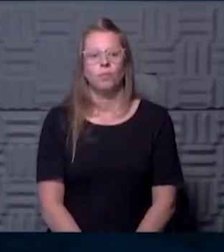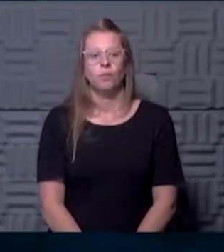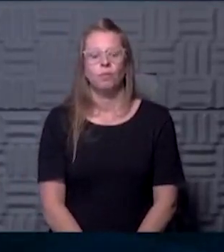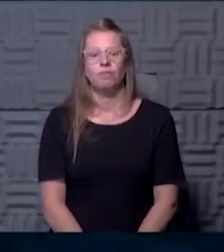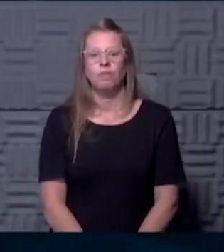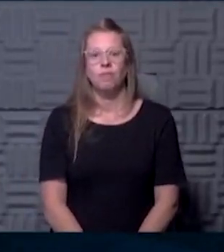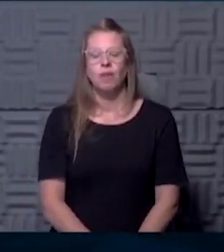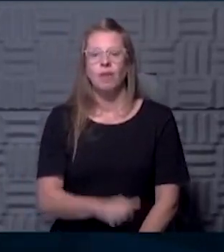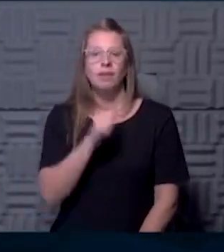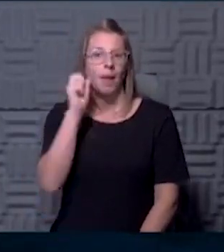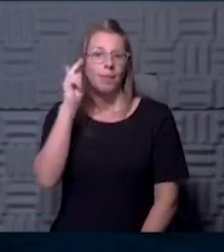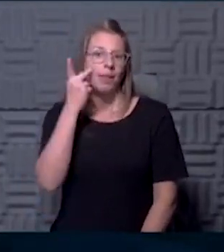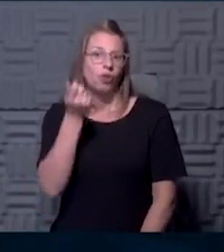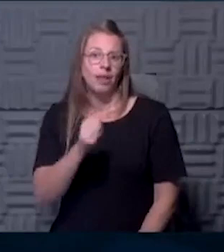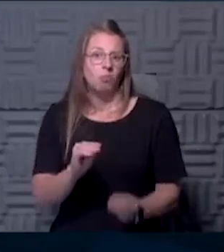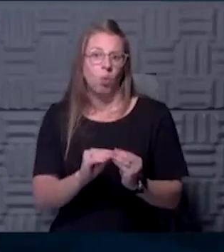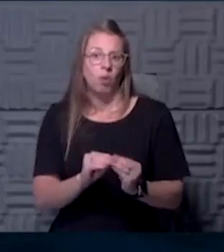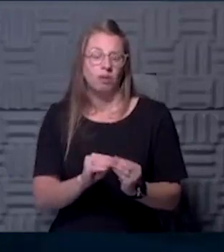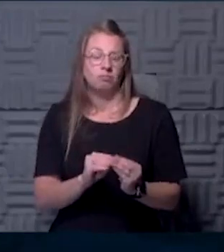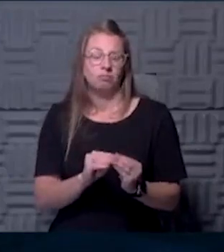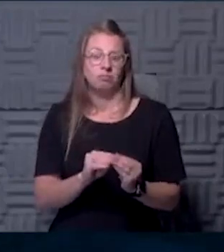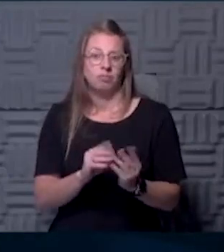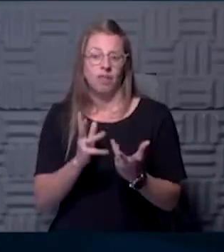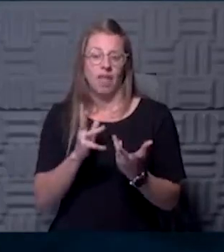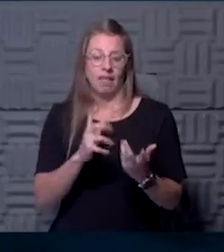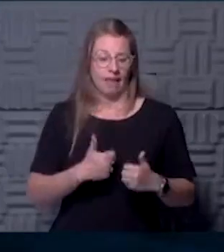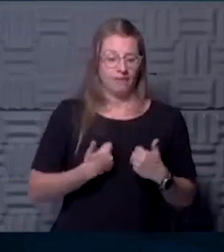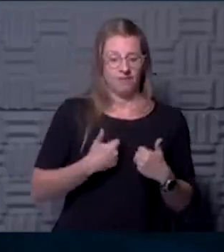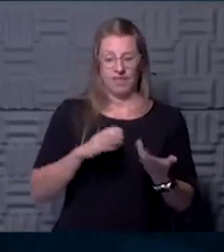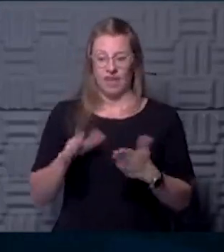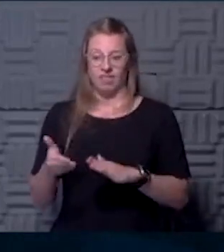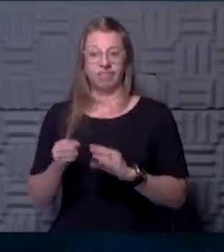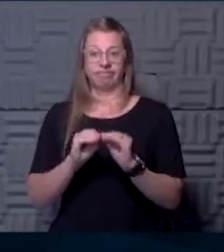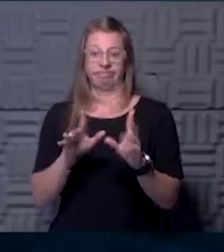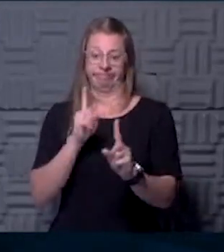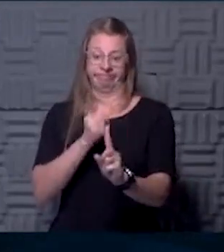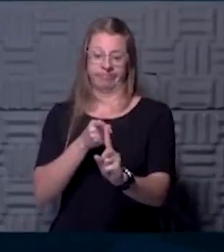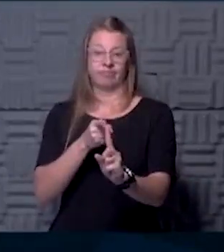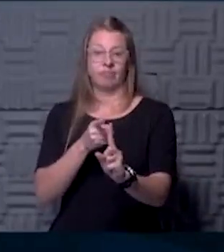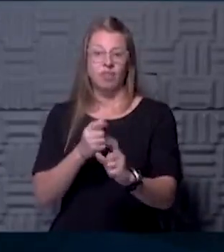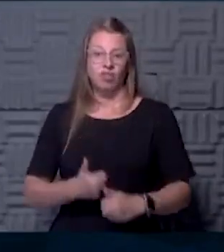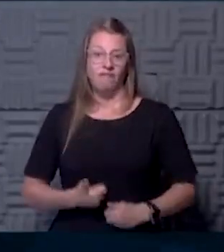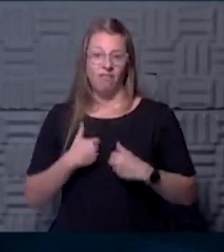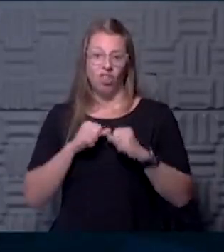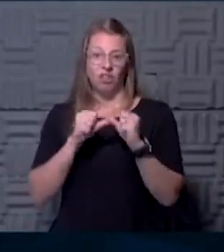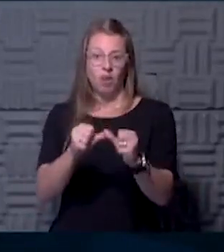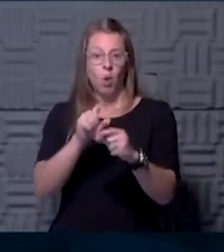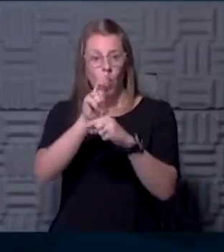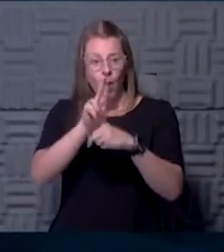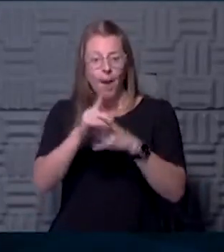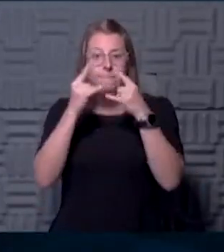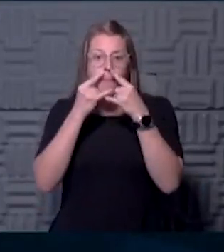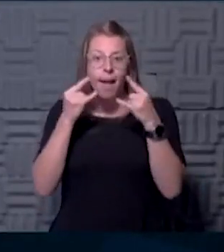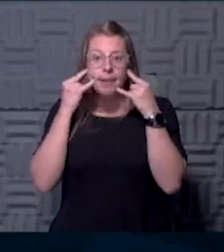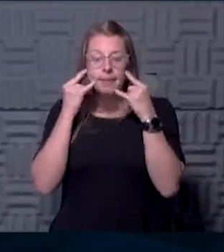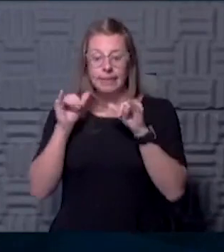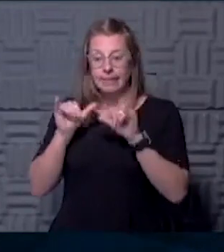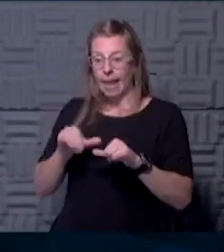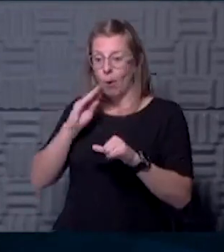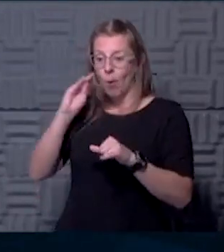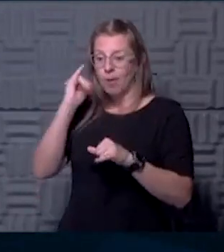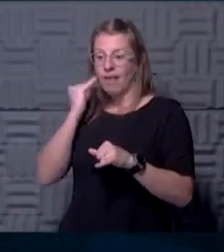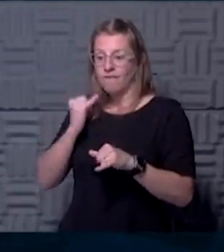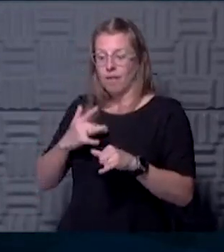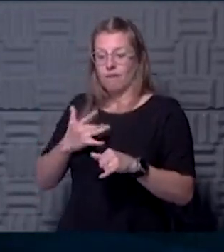It's not political anymore. This is just a matter of life and death, and it's a matter of survival. Wear your mask, stay home if you feel